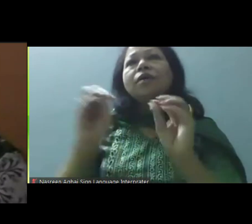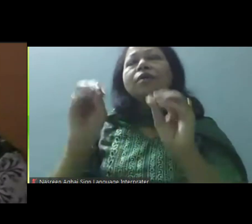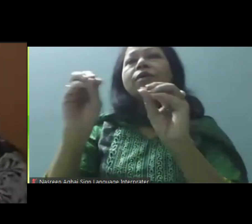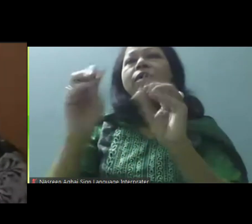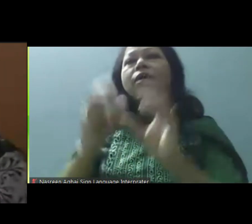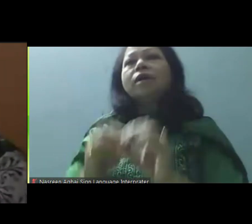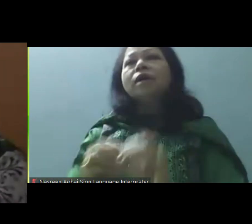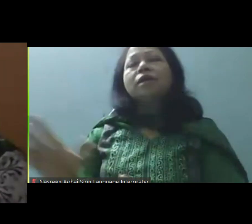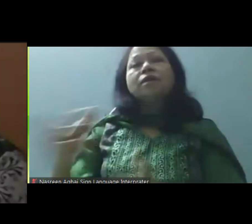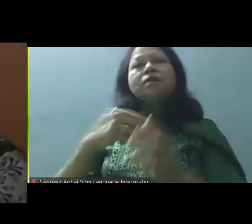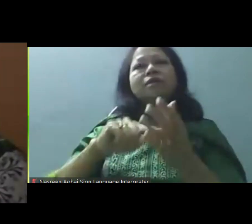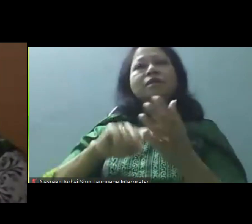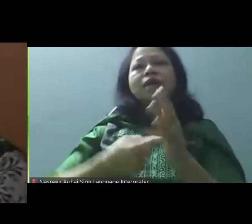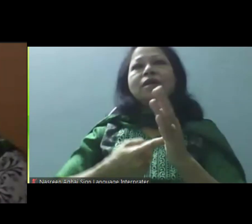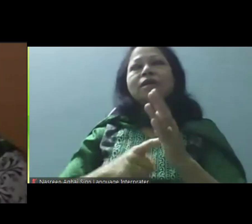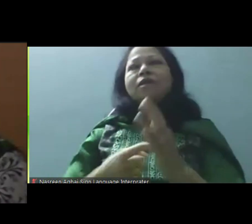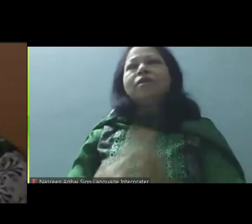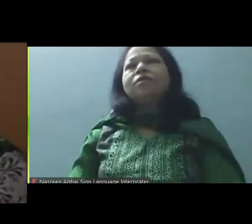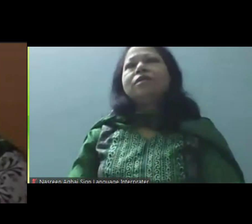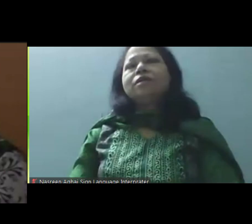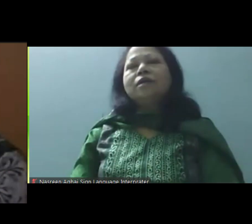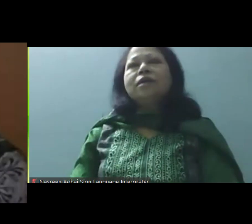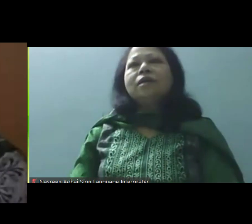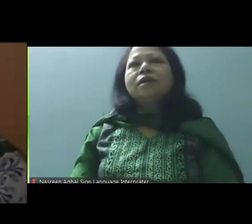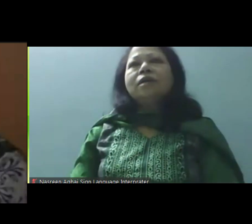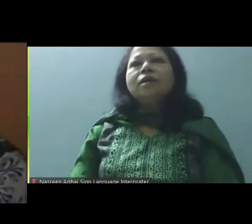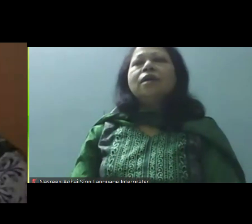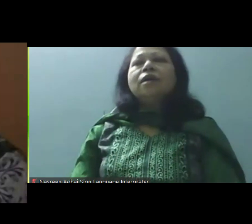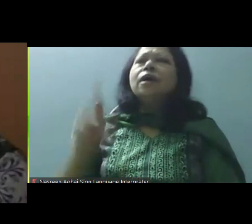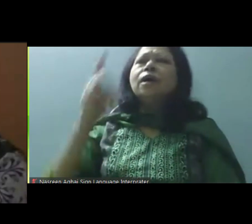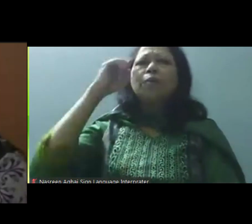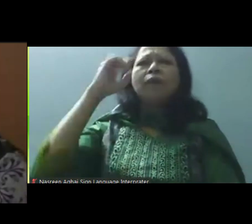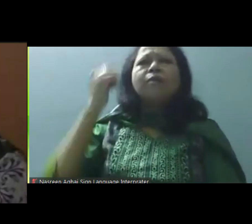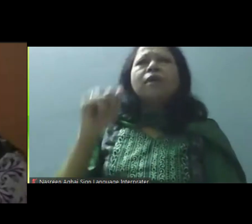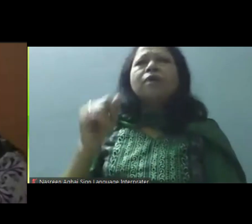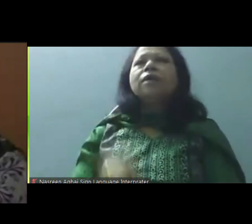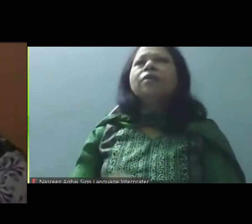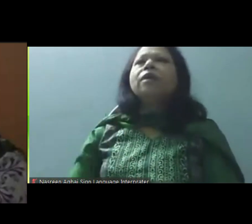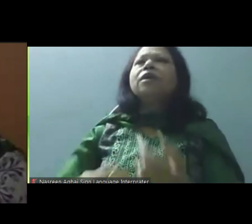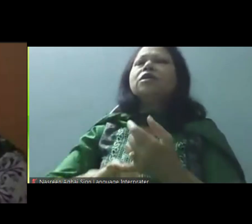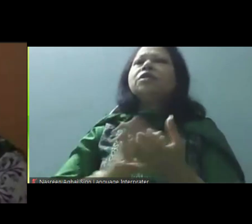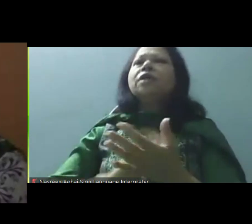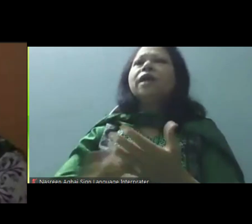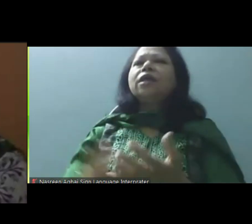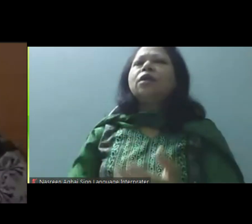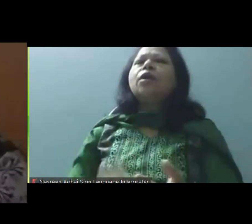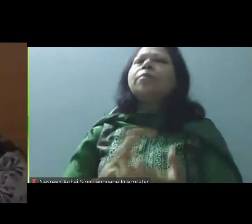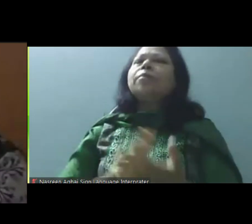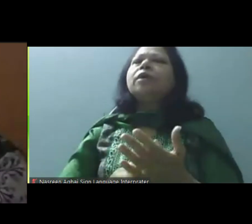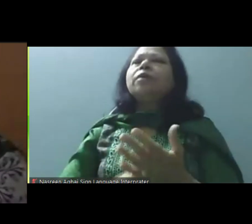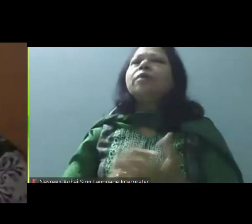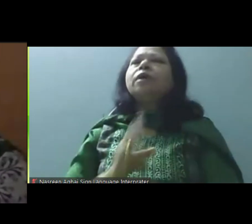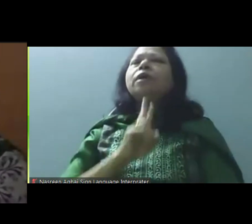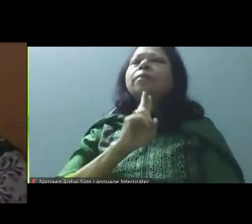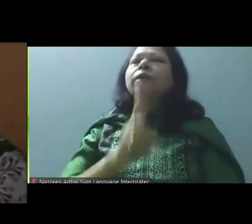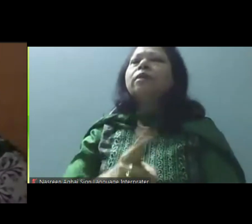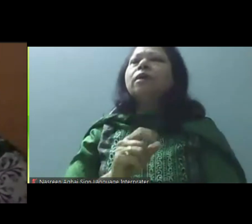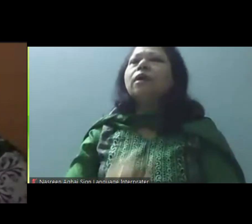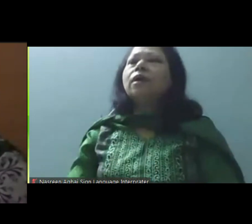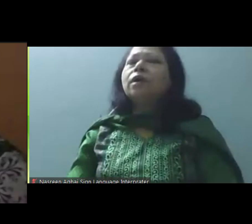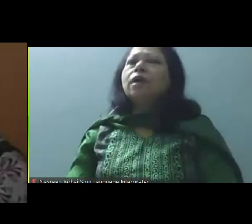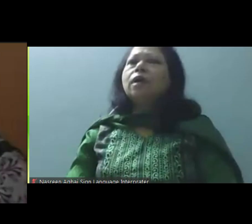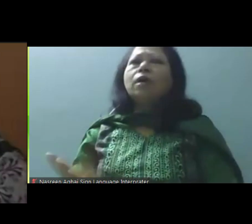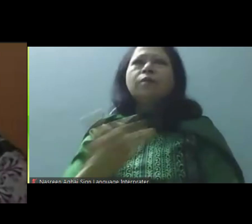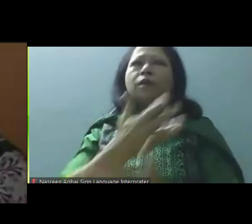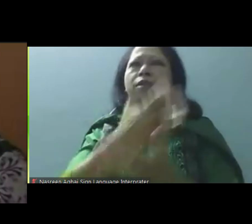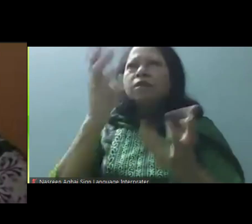this technology. But I think, as Mr. Shahid Memon told, the situation